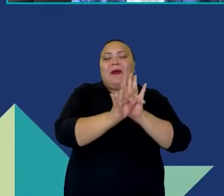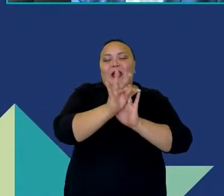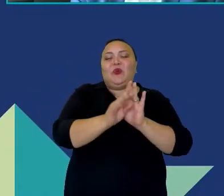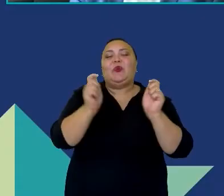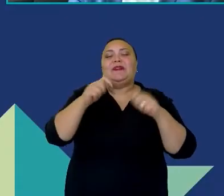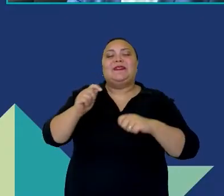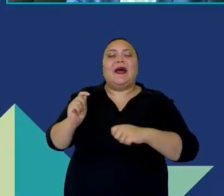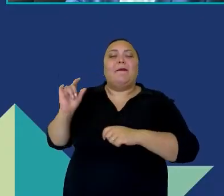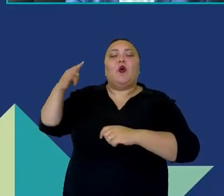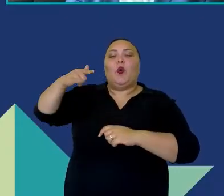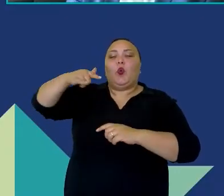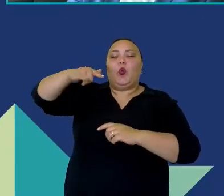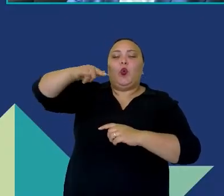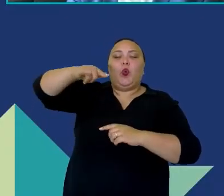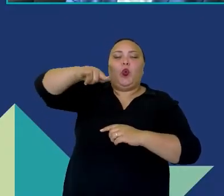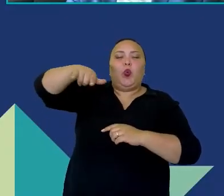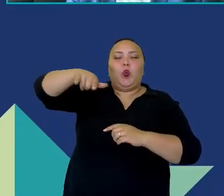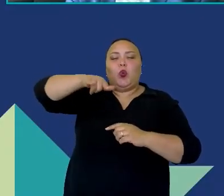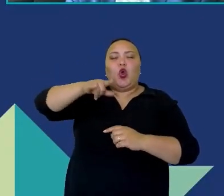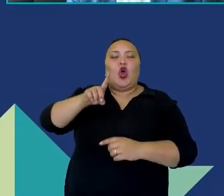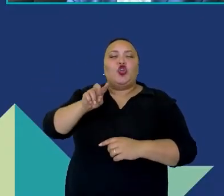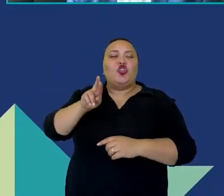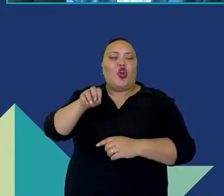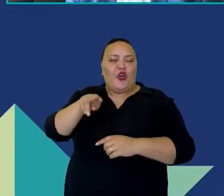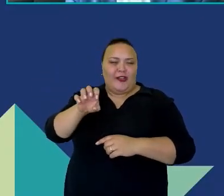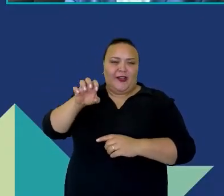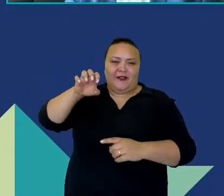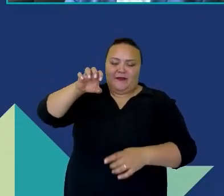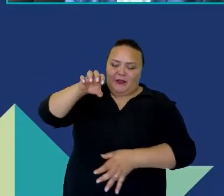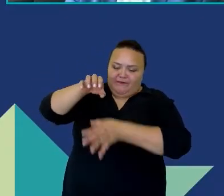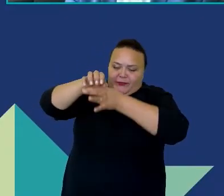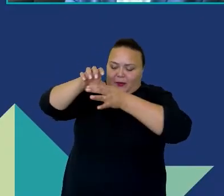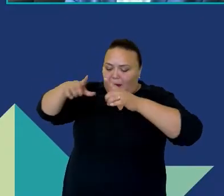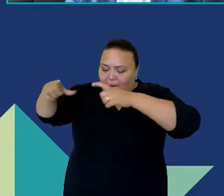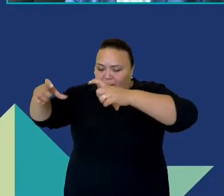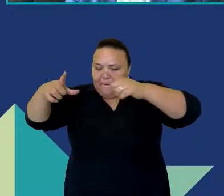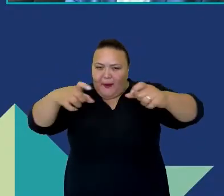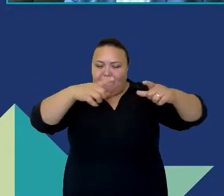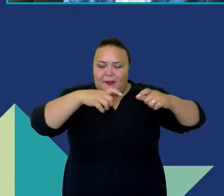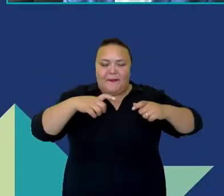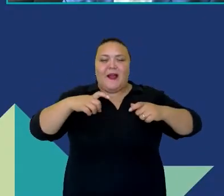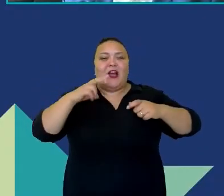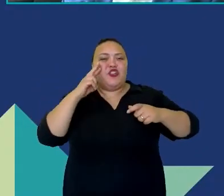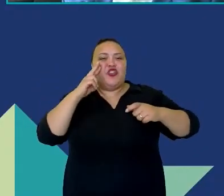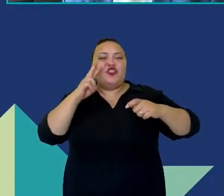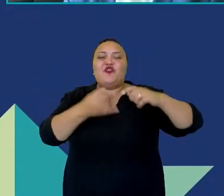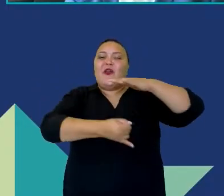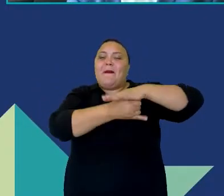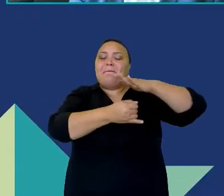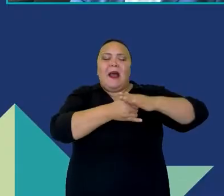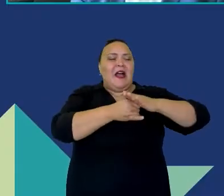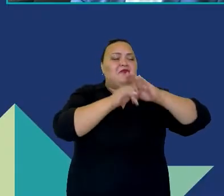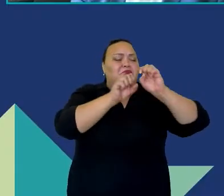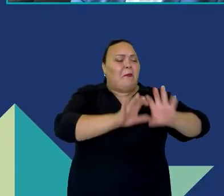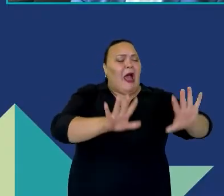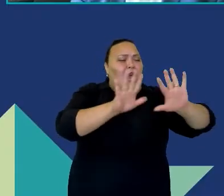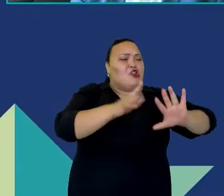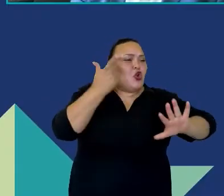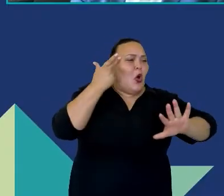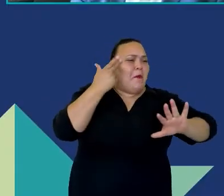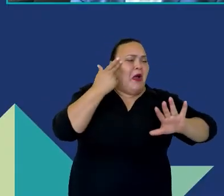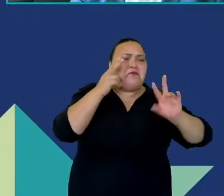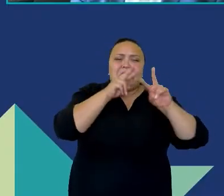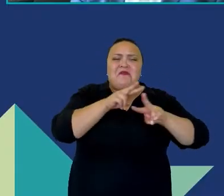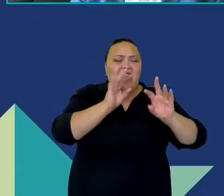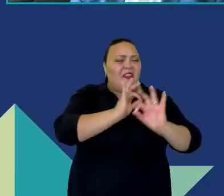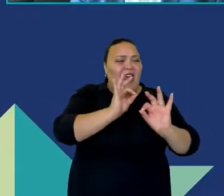a regular drone footage. You don't see anything. But when you look at the infrared one, you can see here